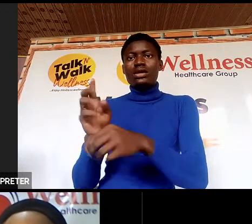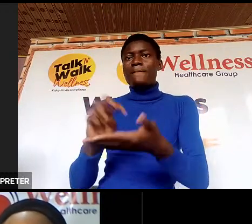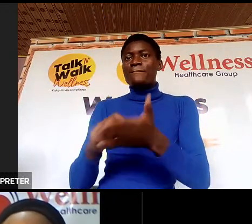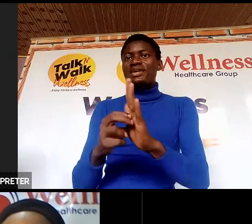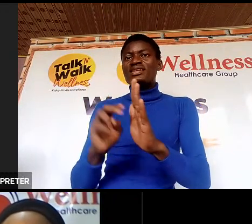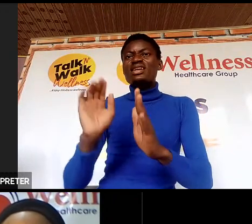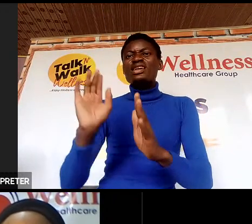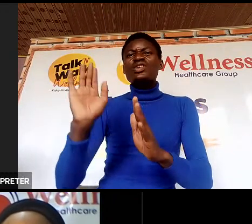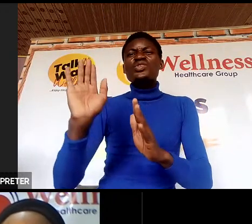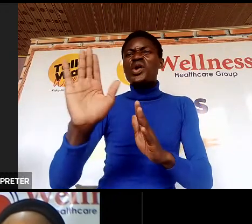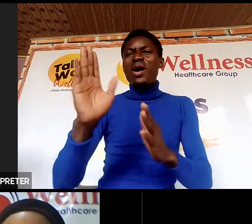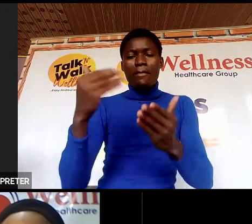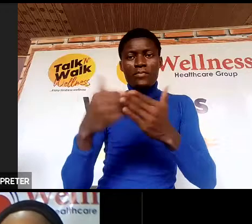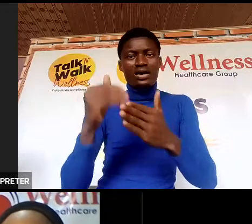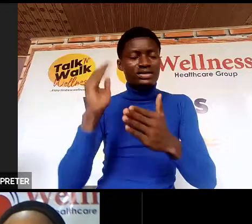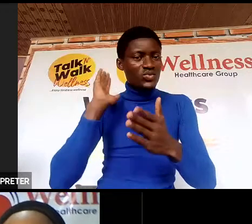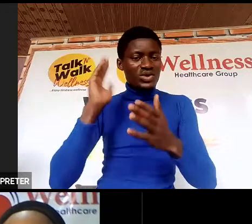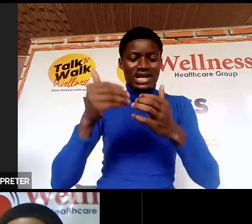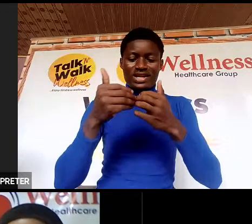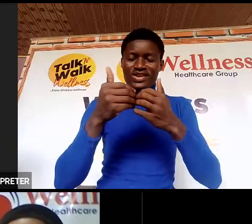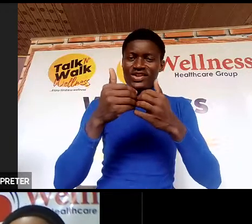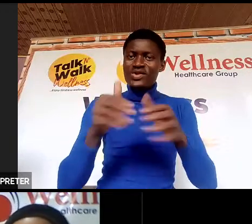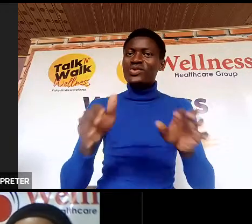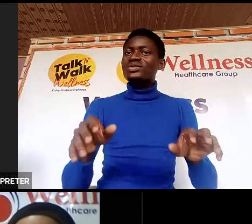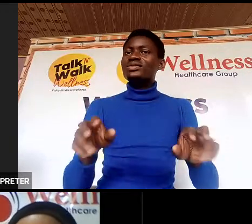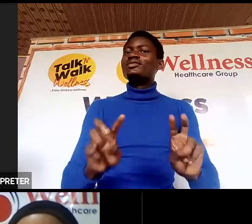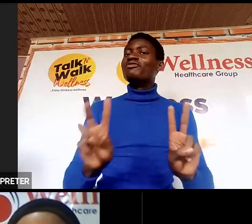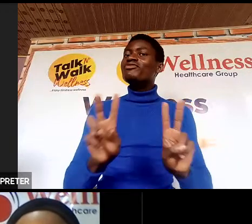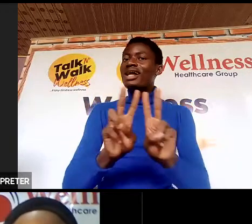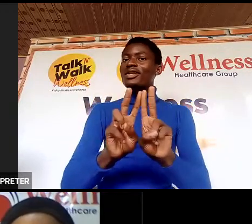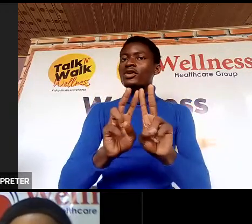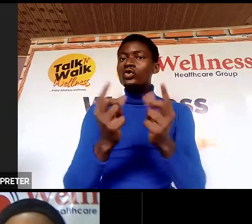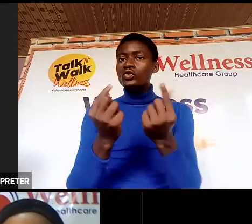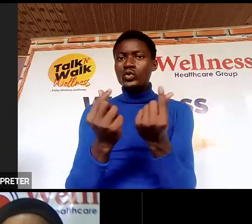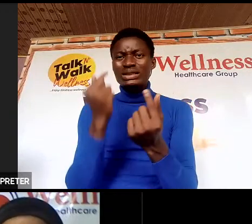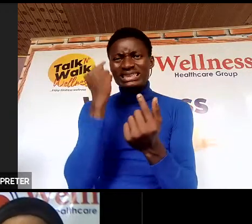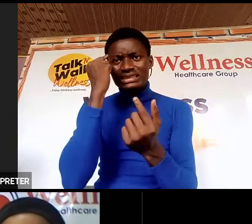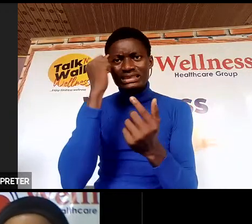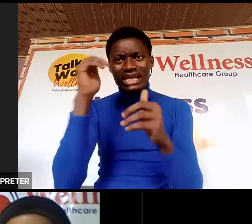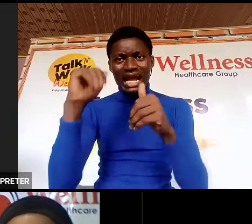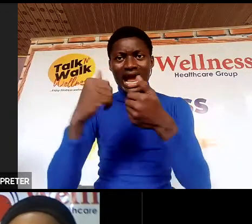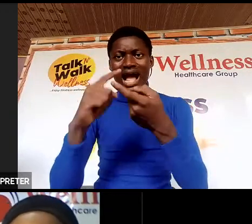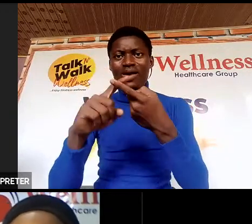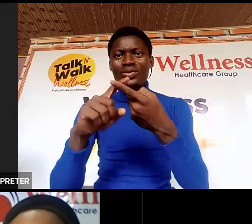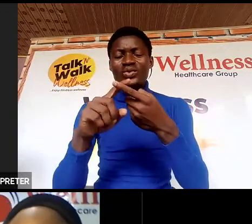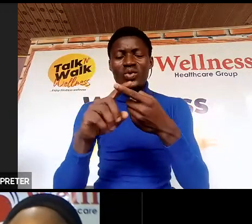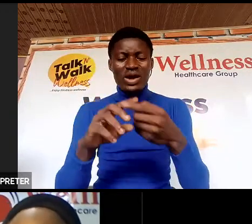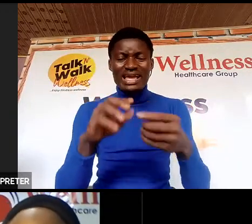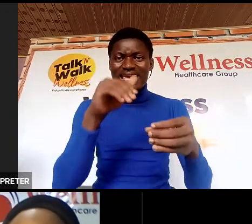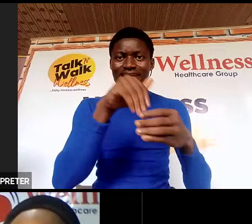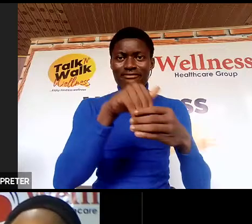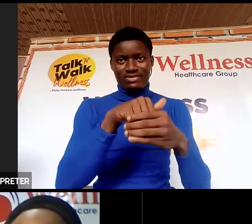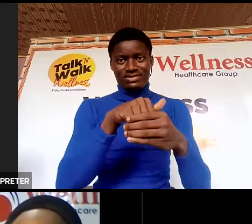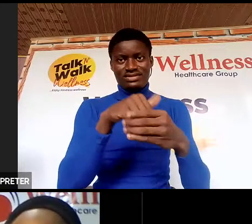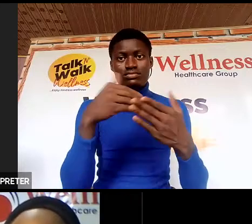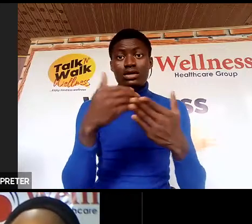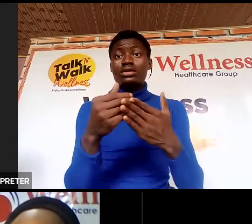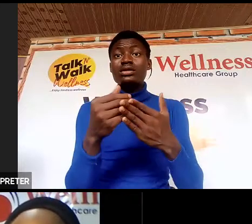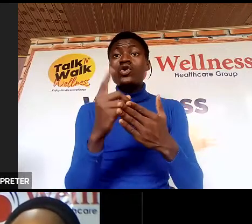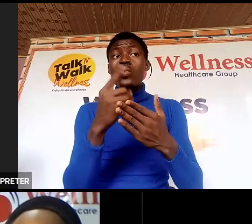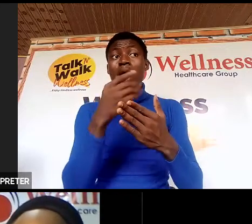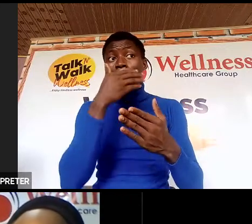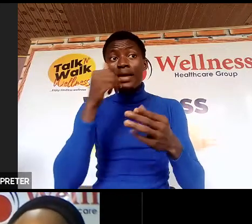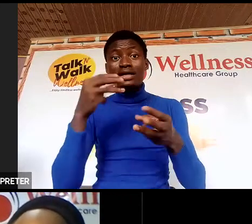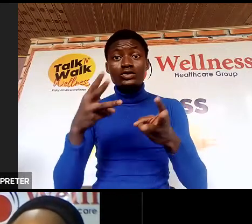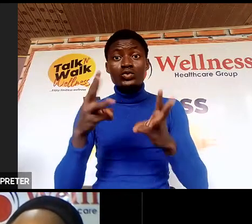the money. One very conservative way that people have used, especially people that want to play the capital market, is to invest their money